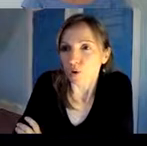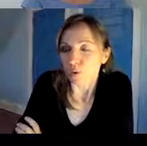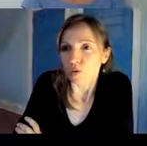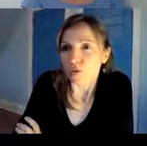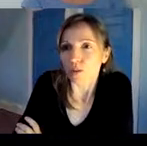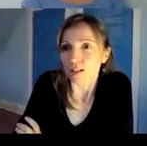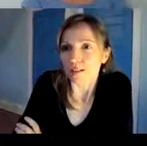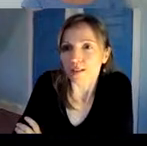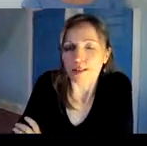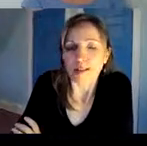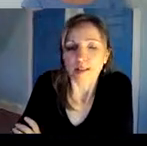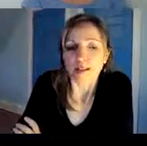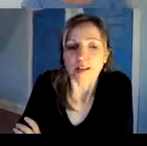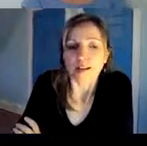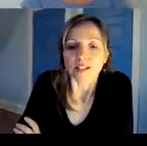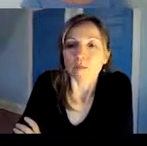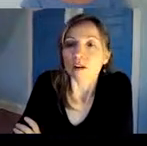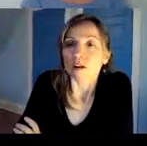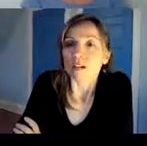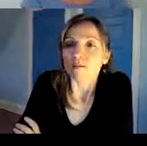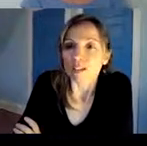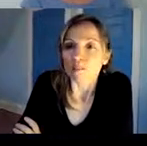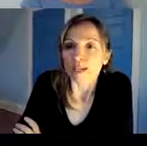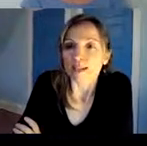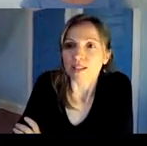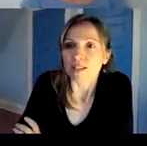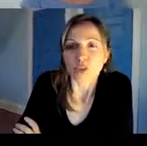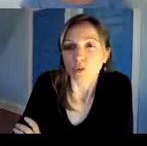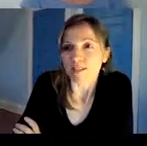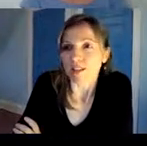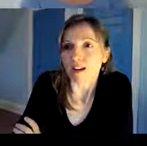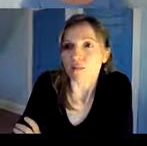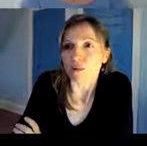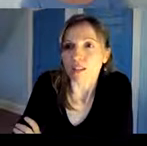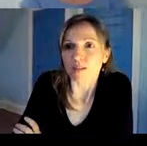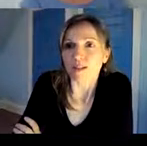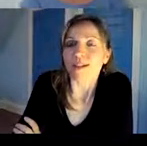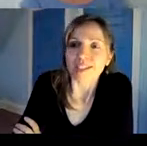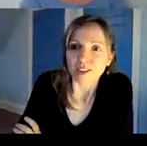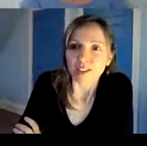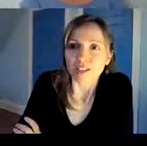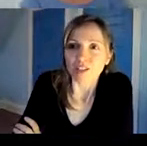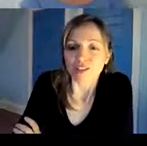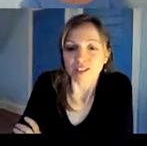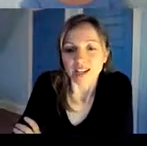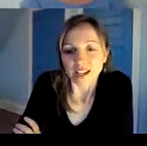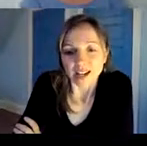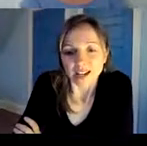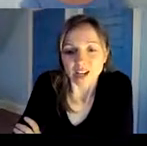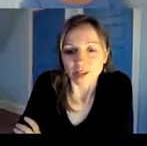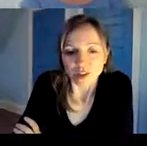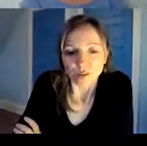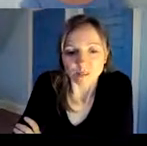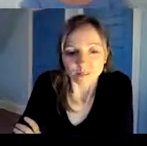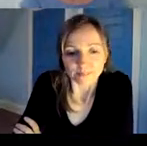hairs that can hold soil well. And some of our invasive plants don't have that kind of root system, like garlic mustard